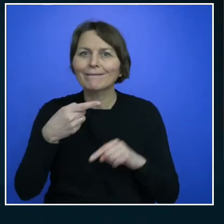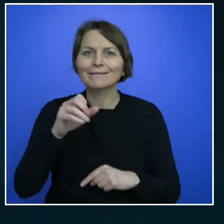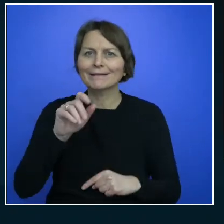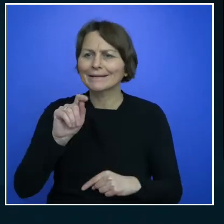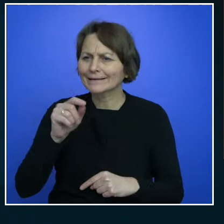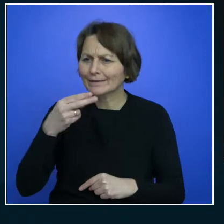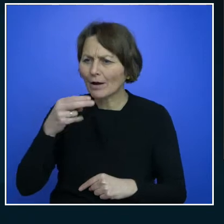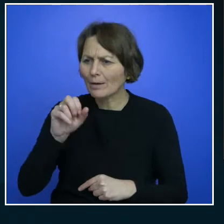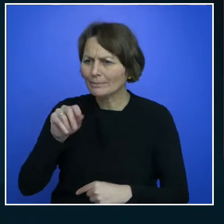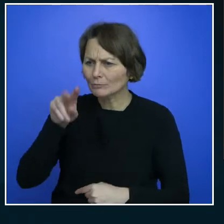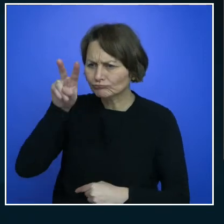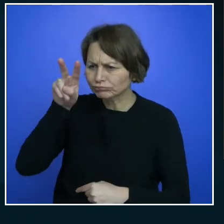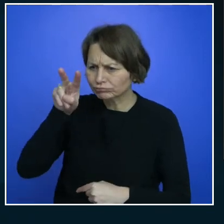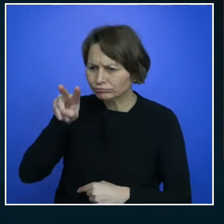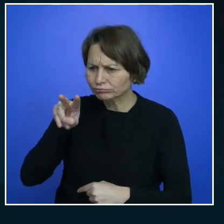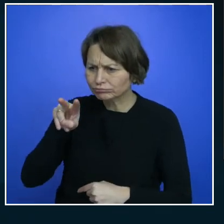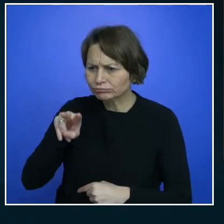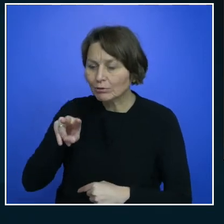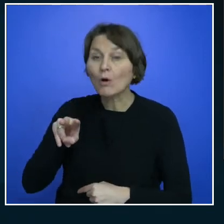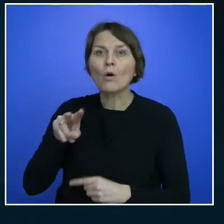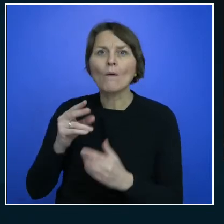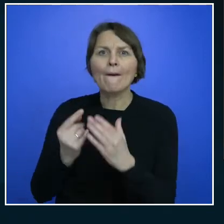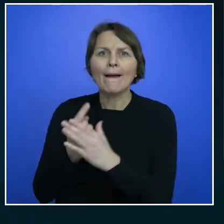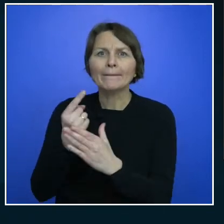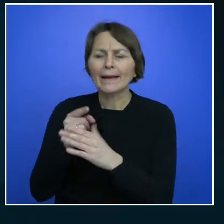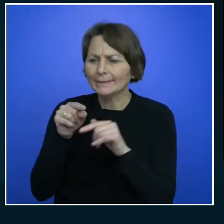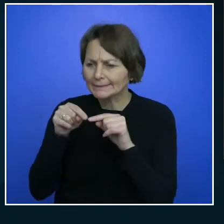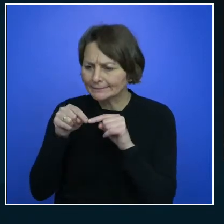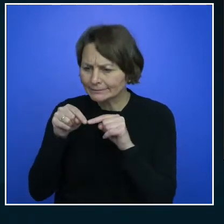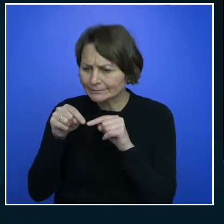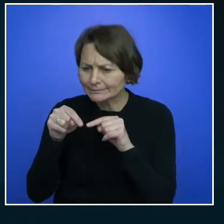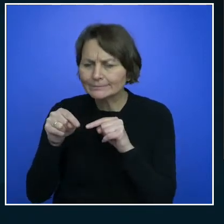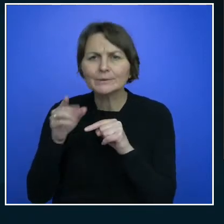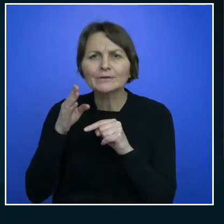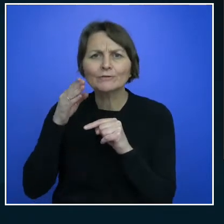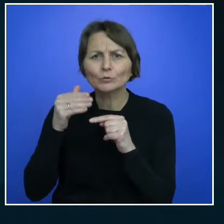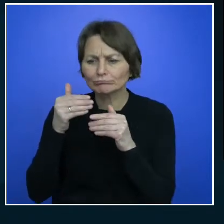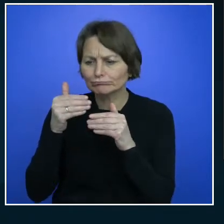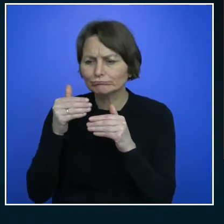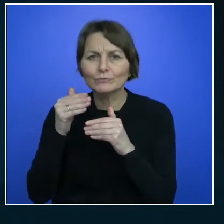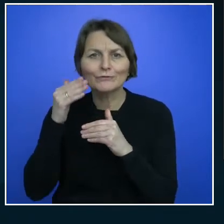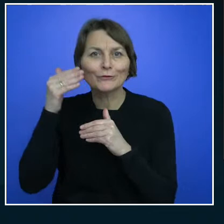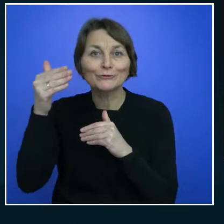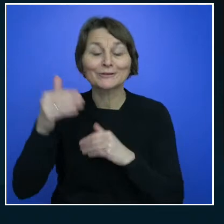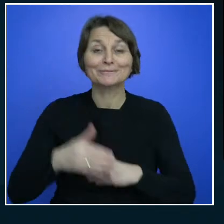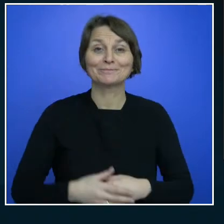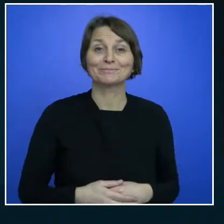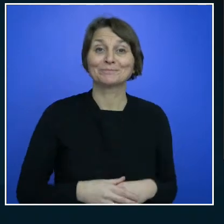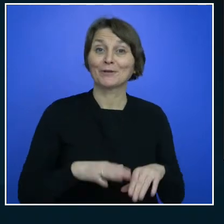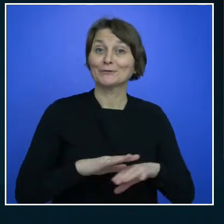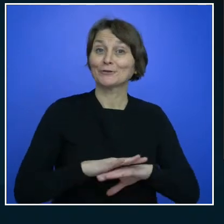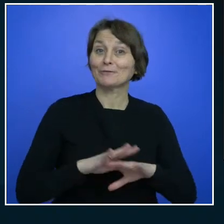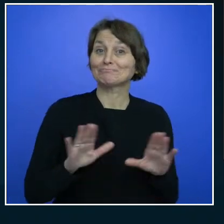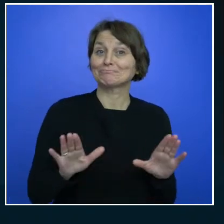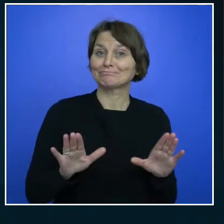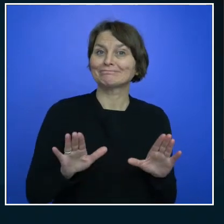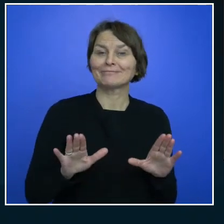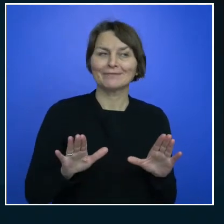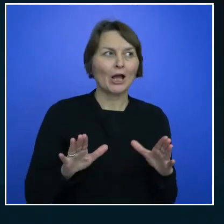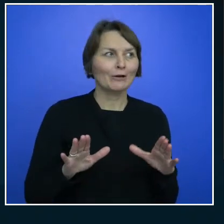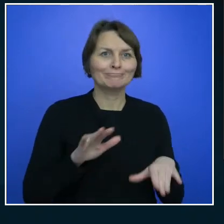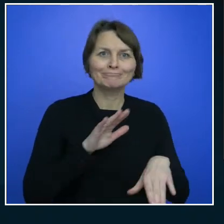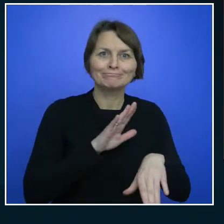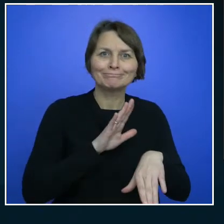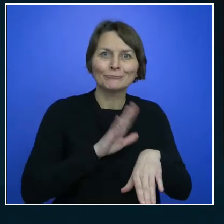on and what's going to happen in the near future. So to give you a call to action before